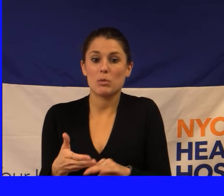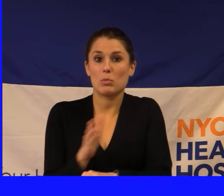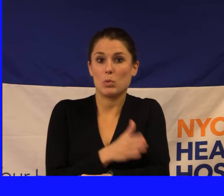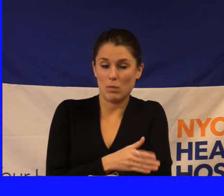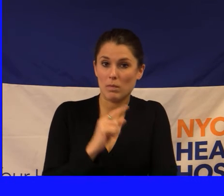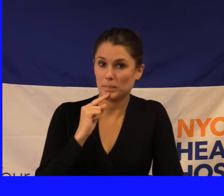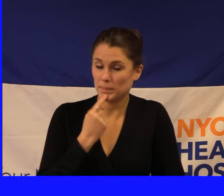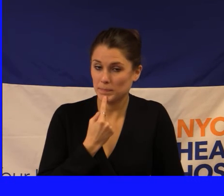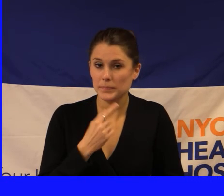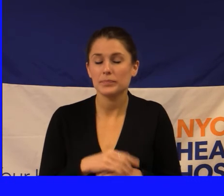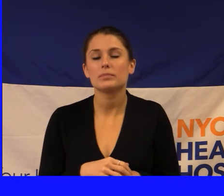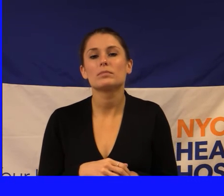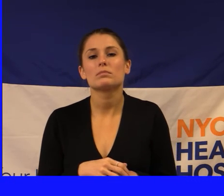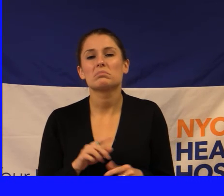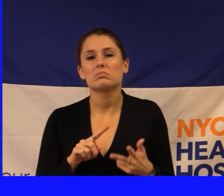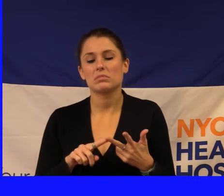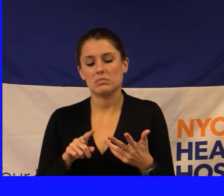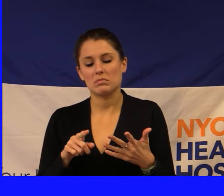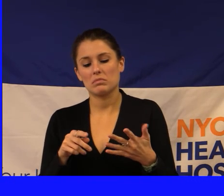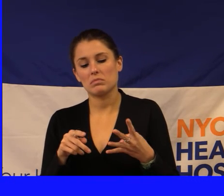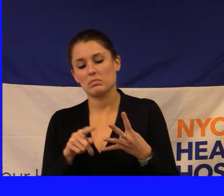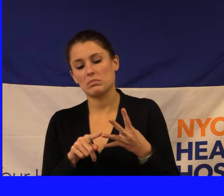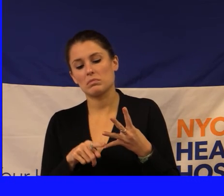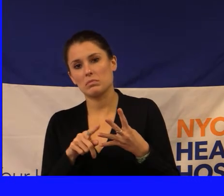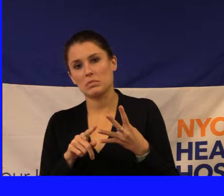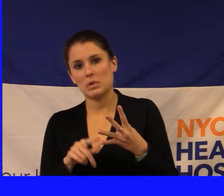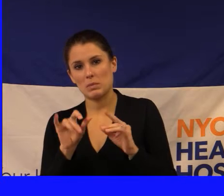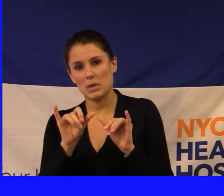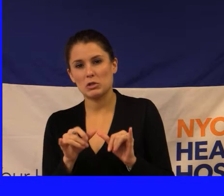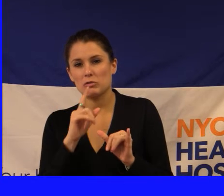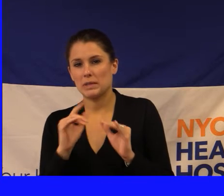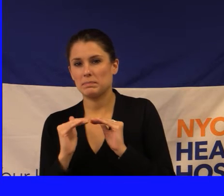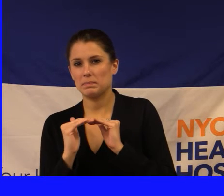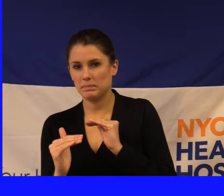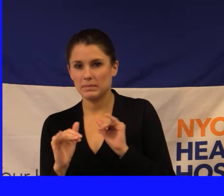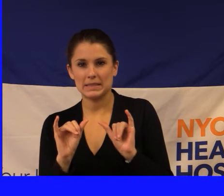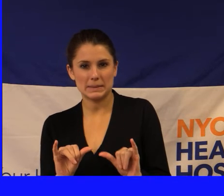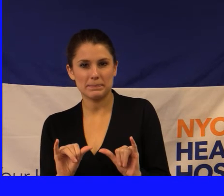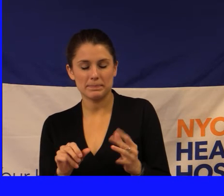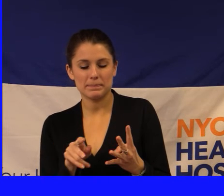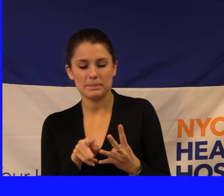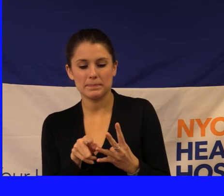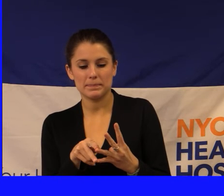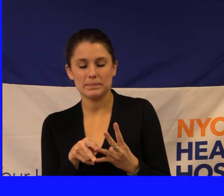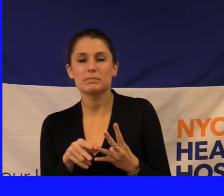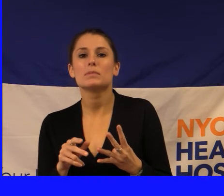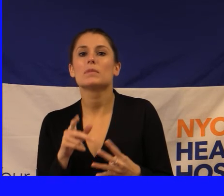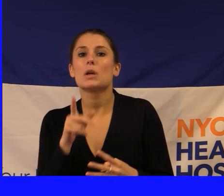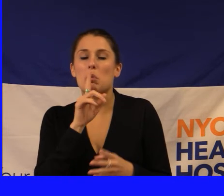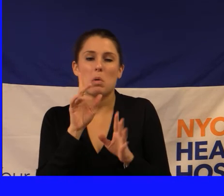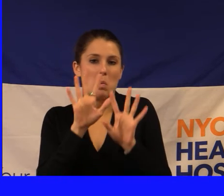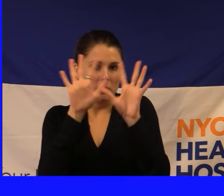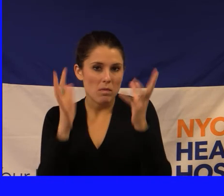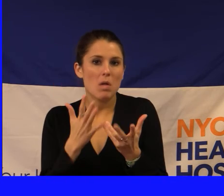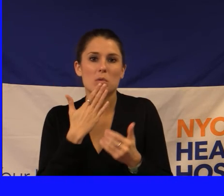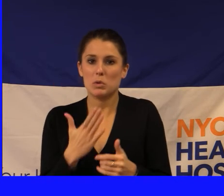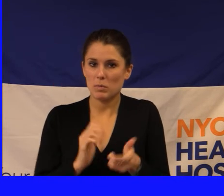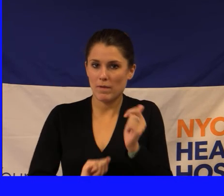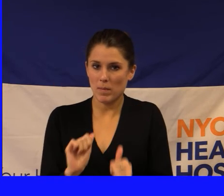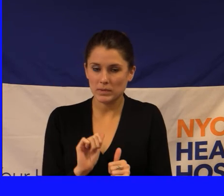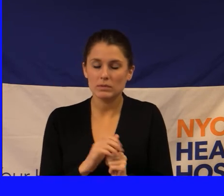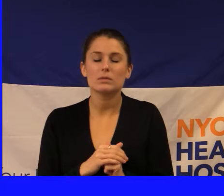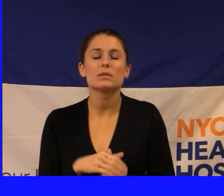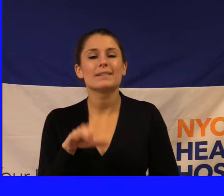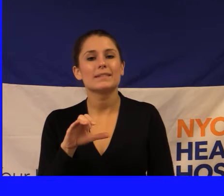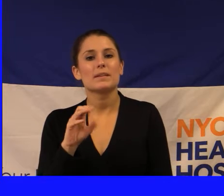significantly, and the other two measures I'd say were roughly consistent. So all in all, a good performance,